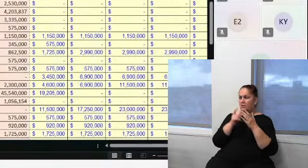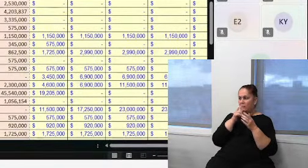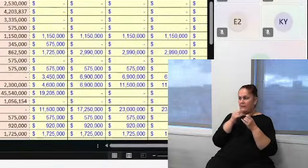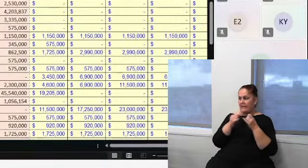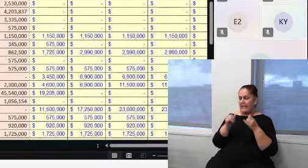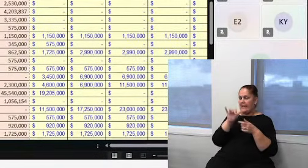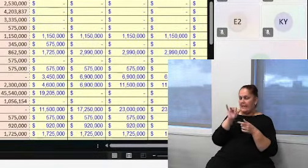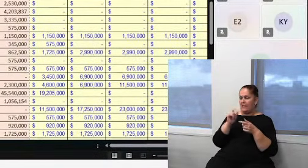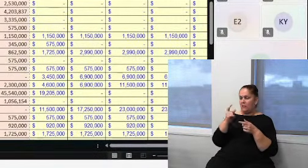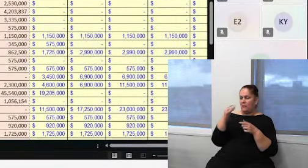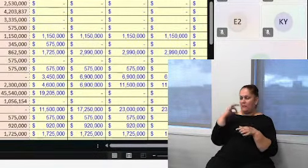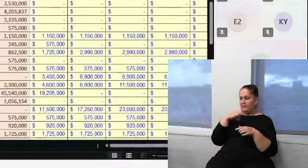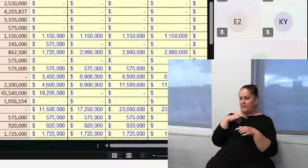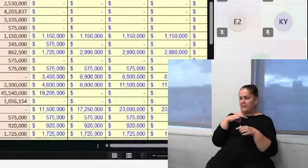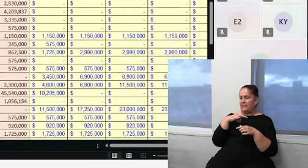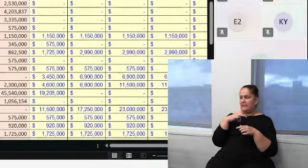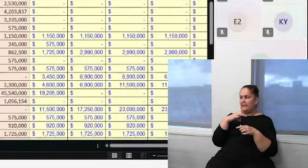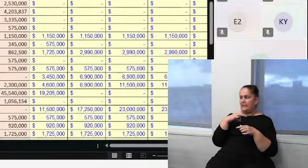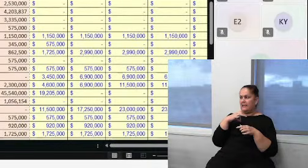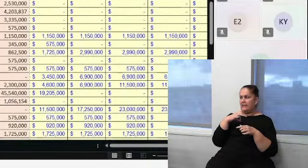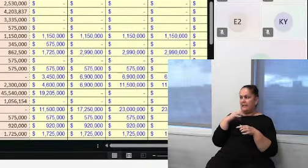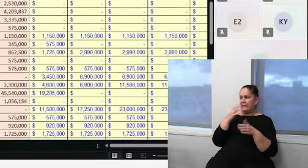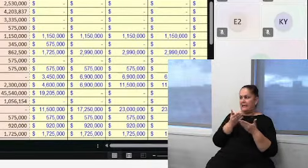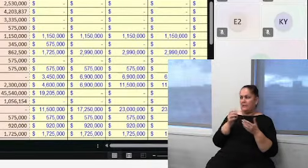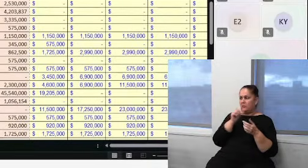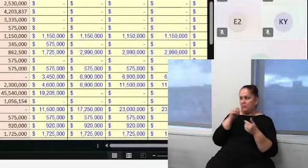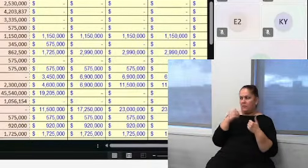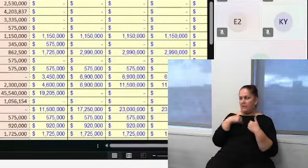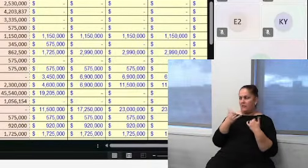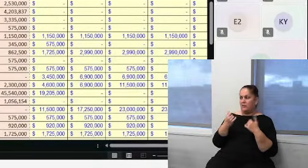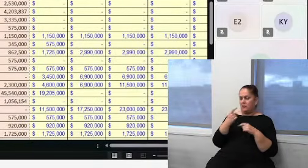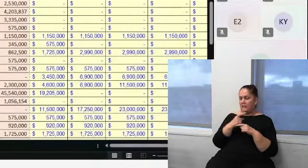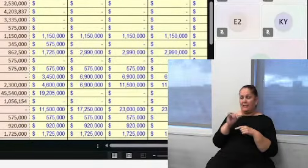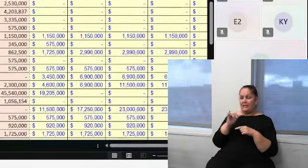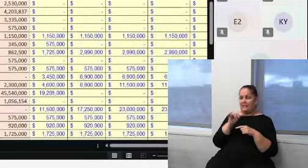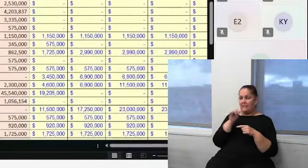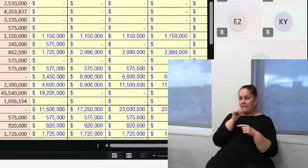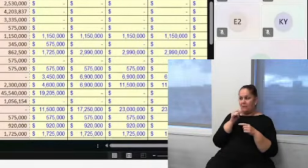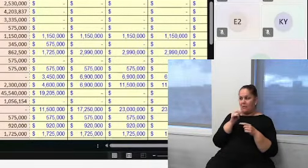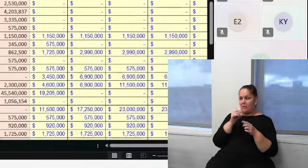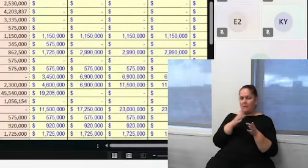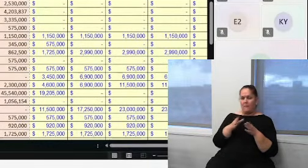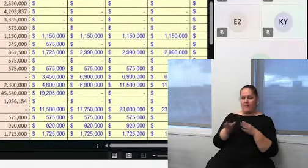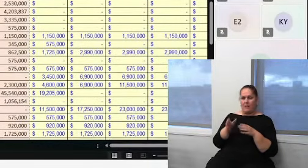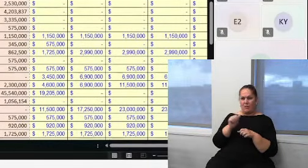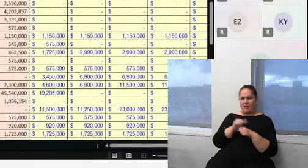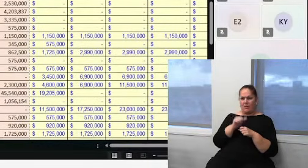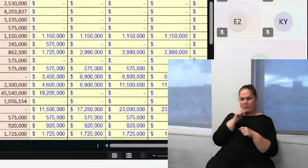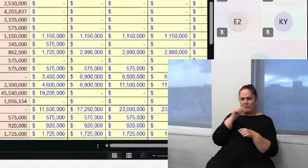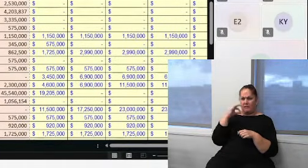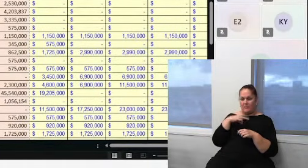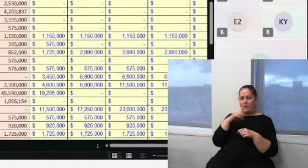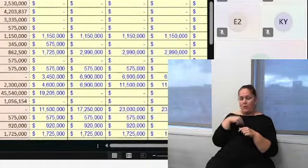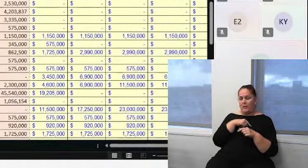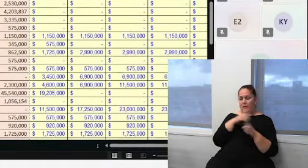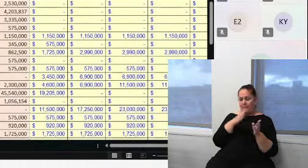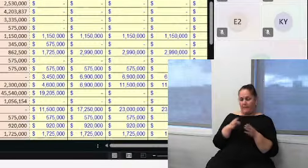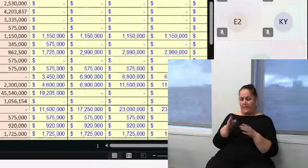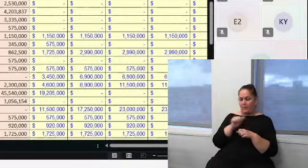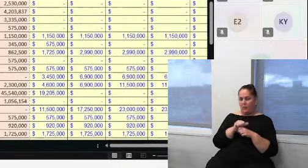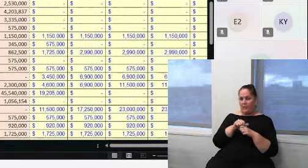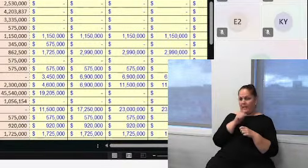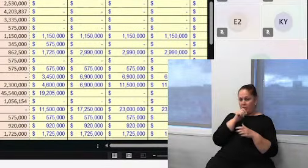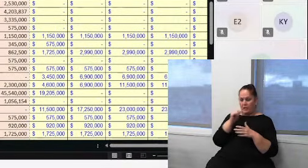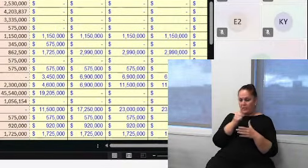other segments of the line. That is one of the benefits of things that we do not have today. The same for plant work is another benefit. We can